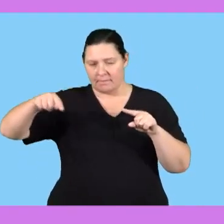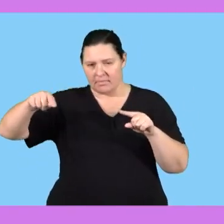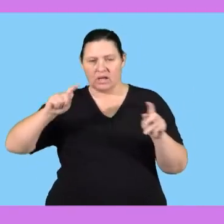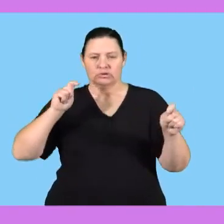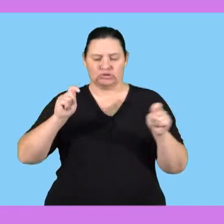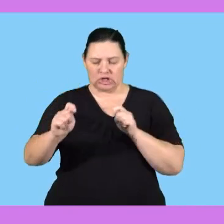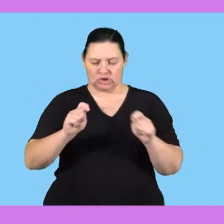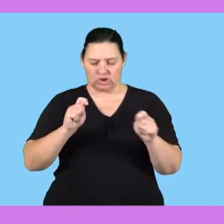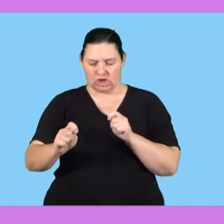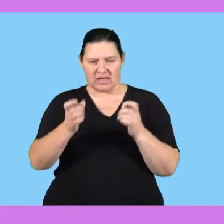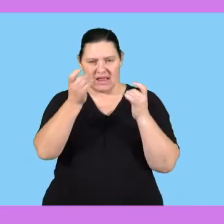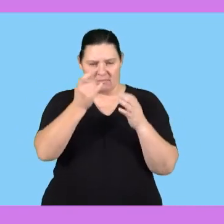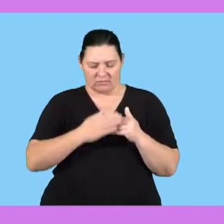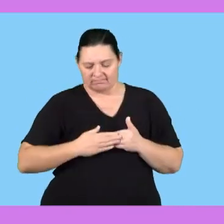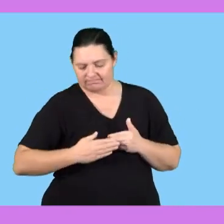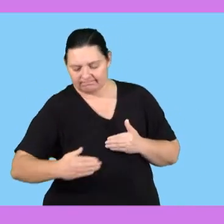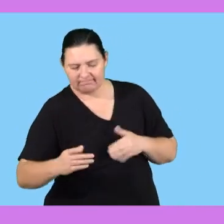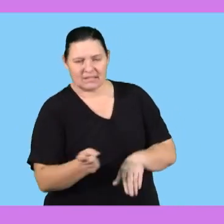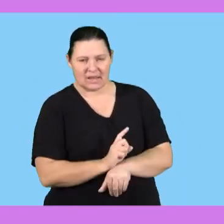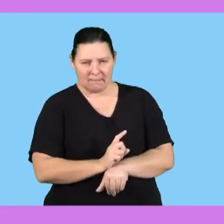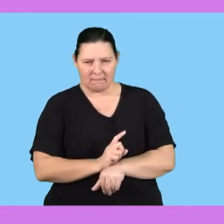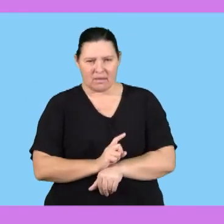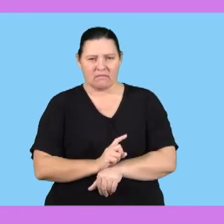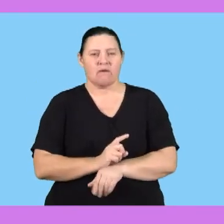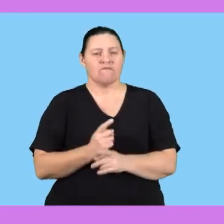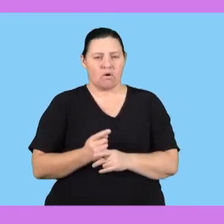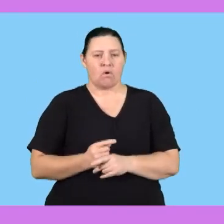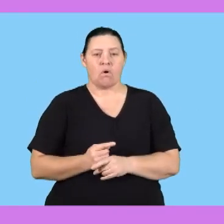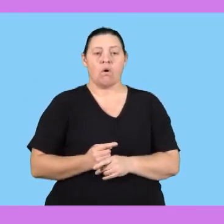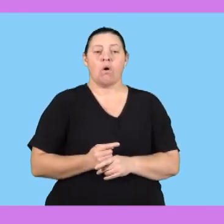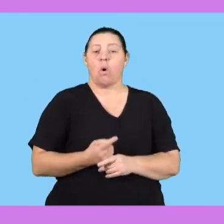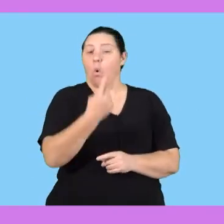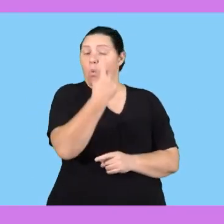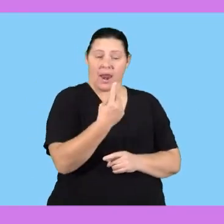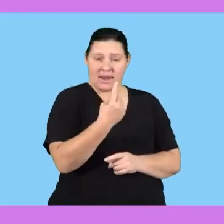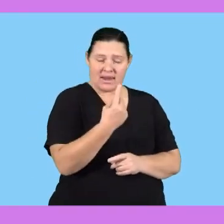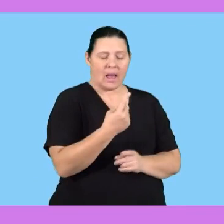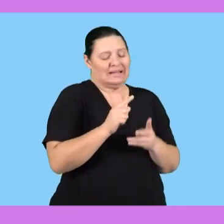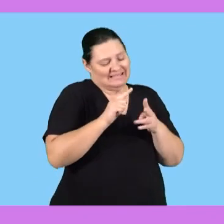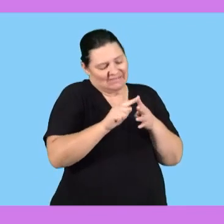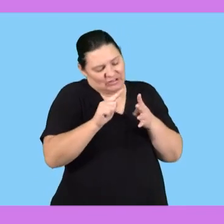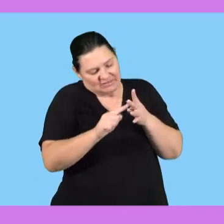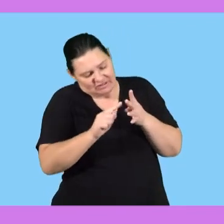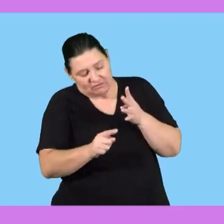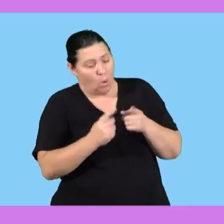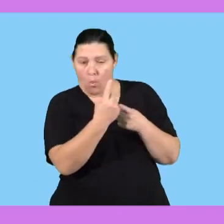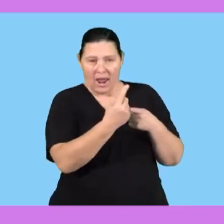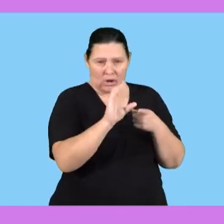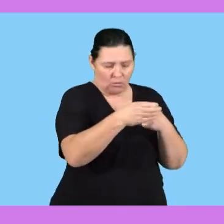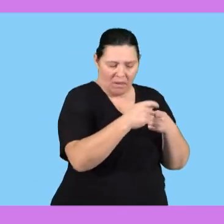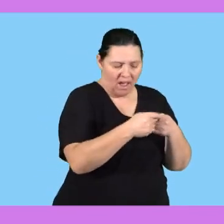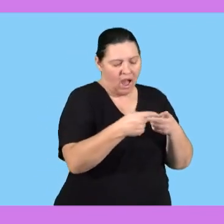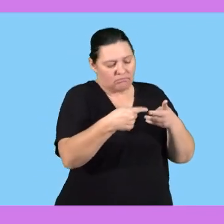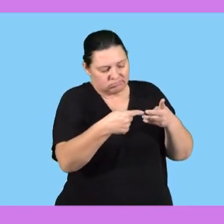that show changes in data over time for more than, and this is important, right, for more than one